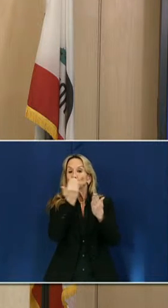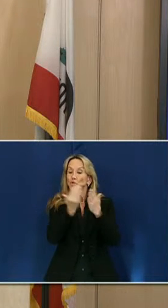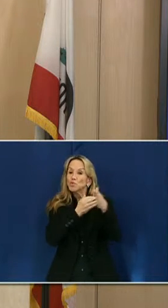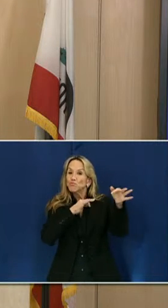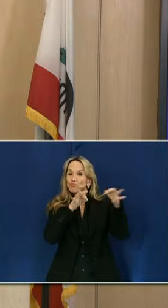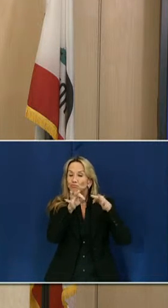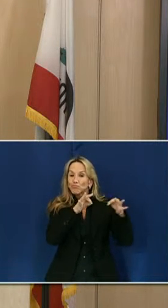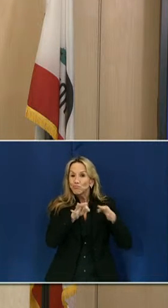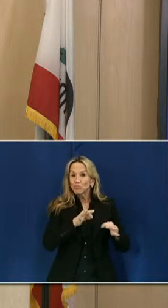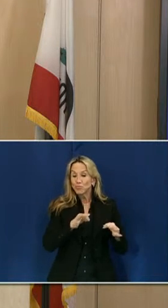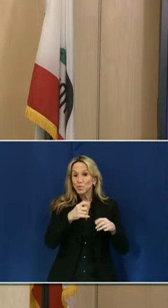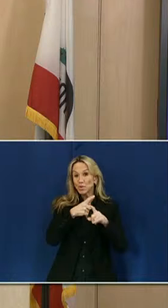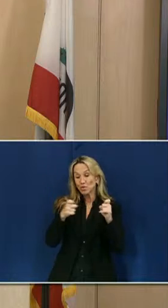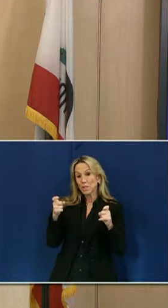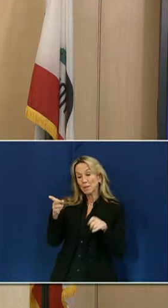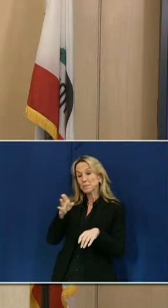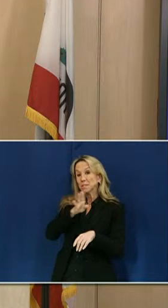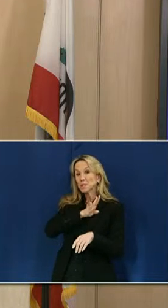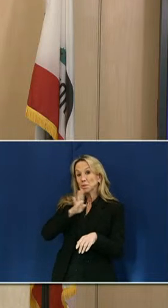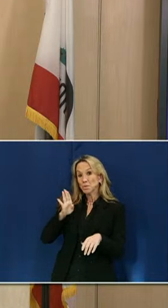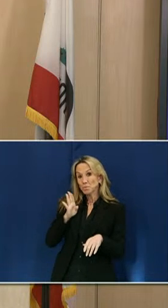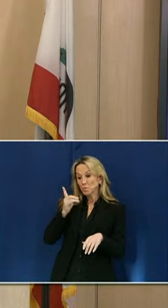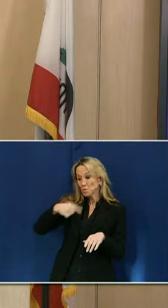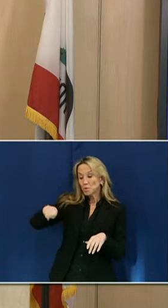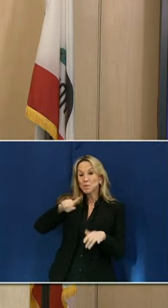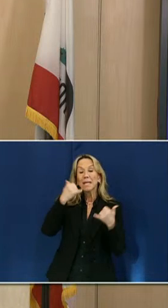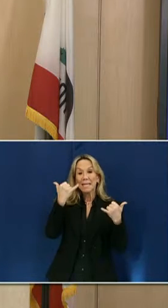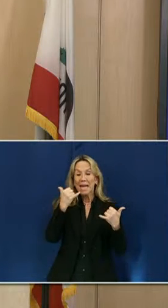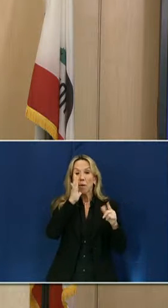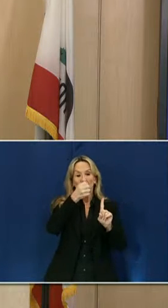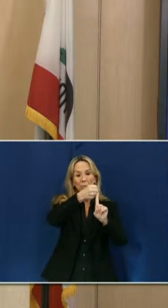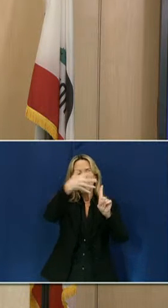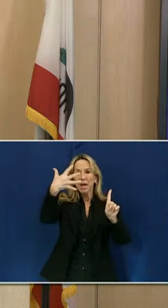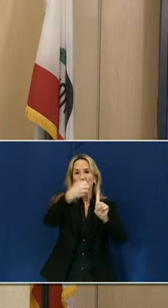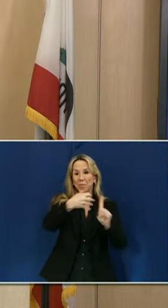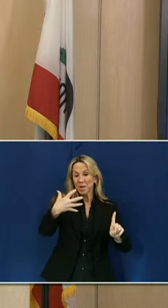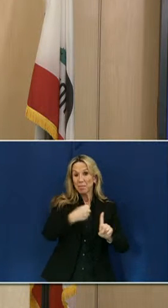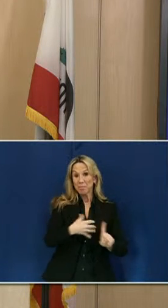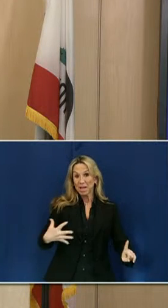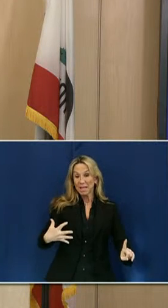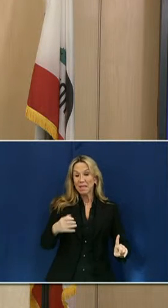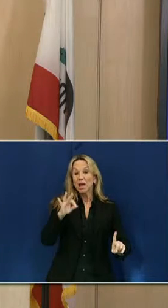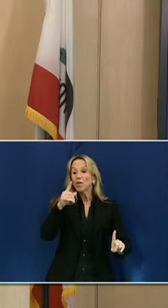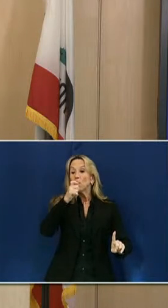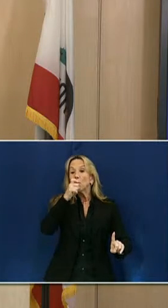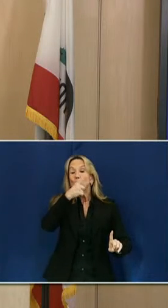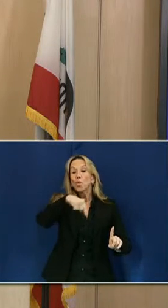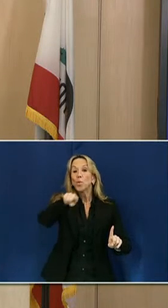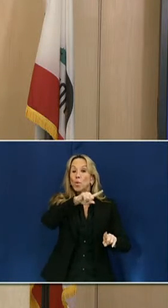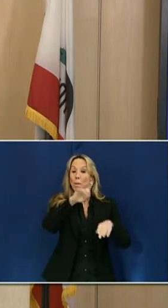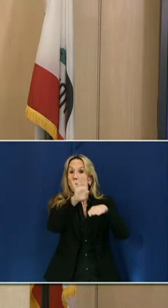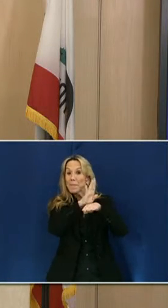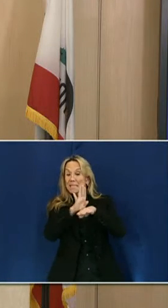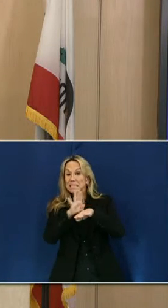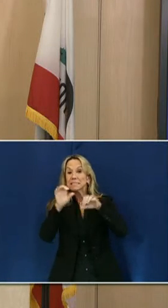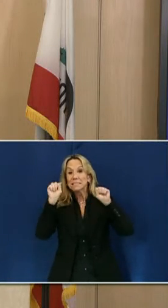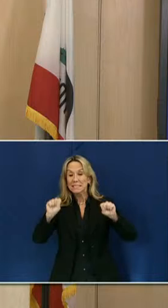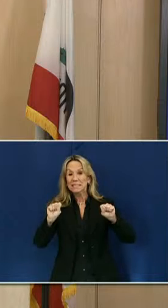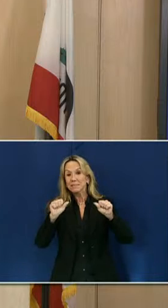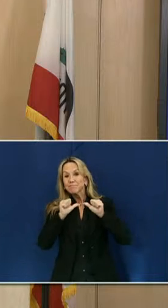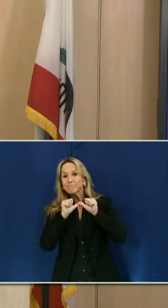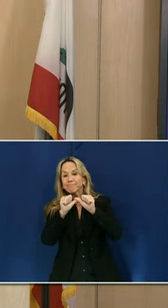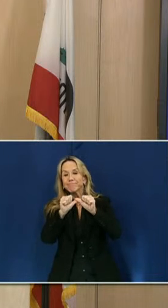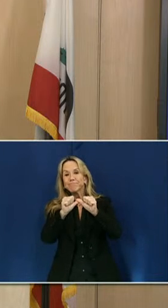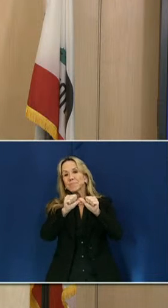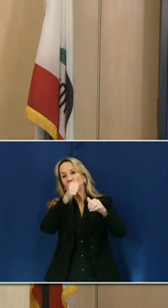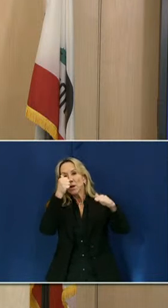experts, and the Board of Supervisors took action to expand the list of industries eligible for our business stimulus